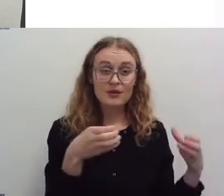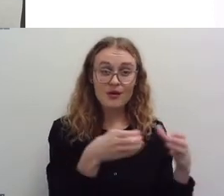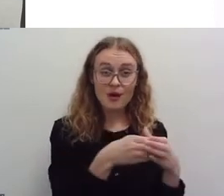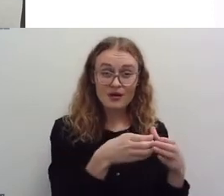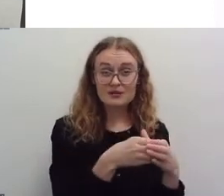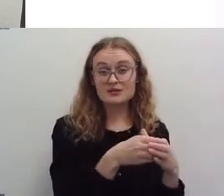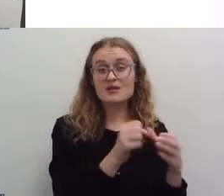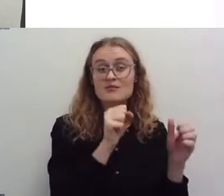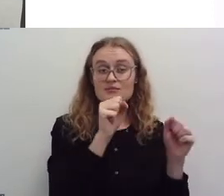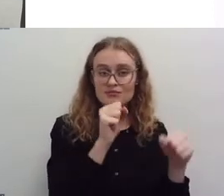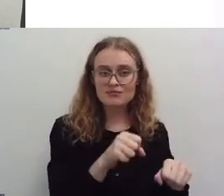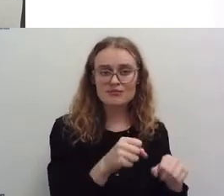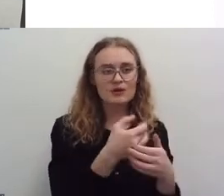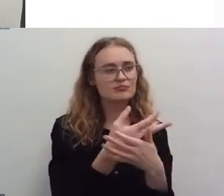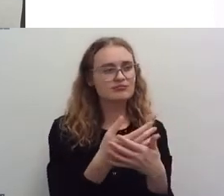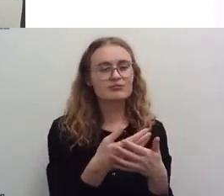lived it?